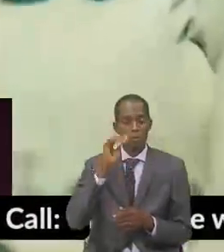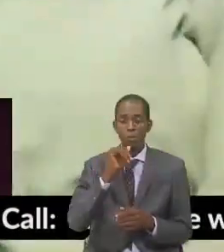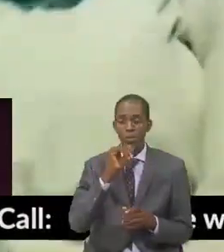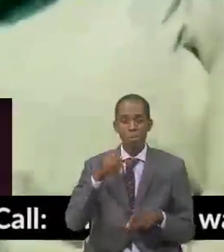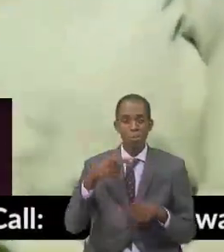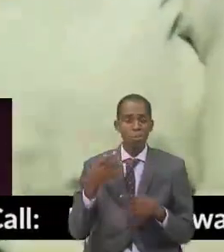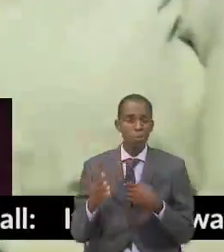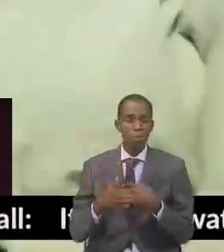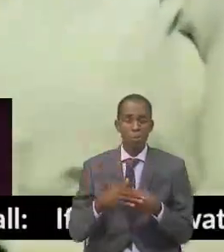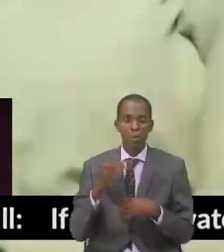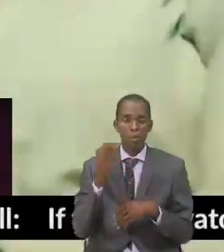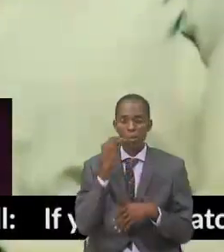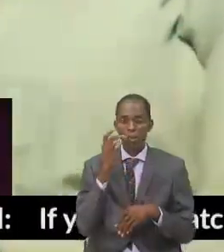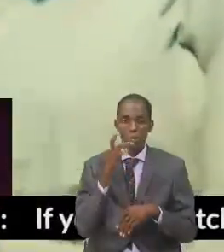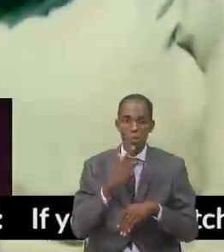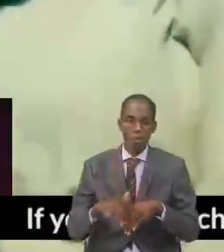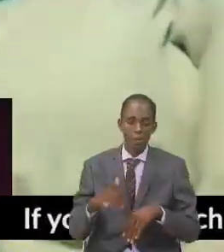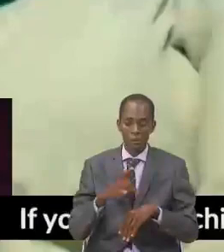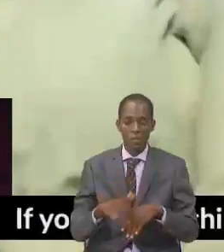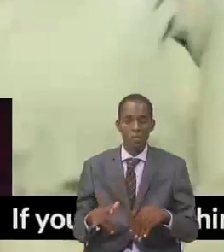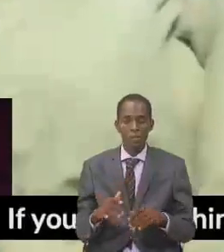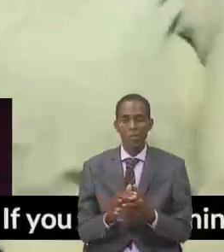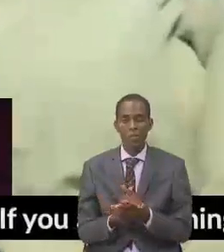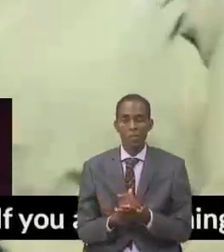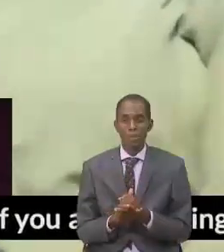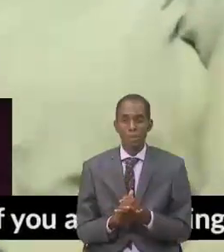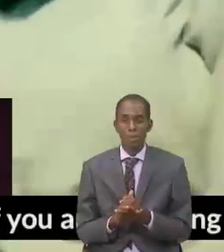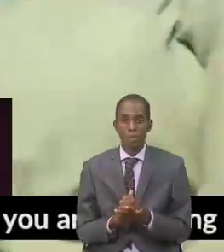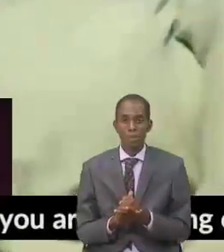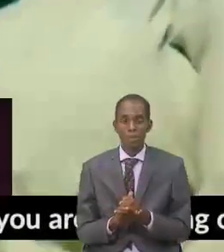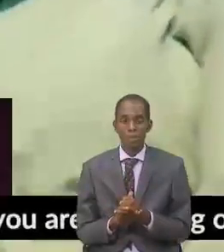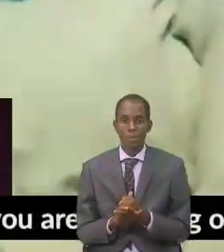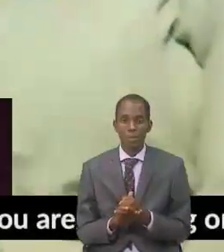You will not go here empty-handed.